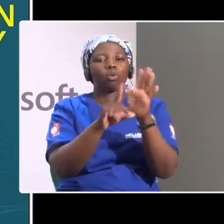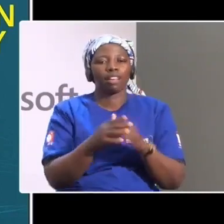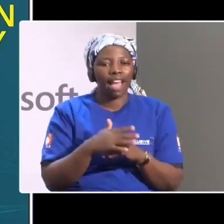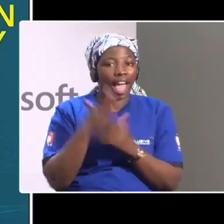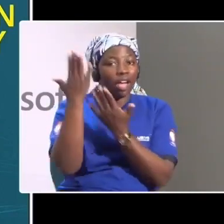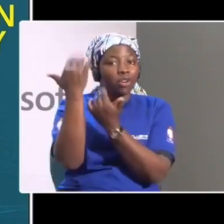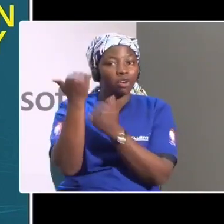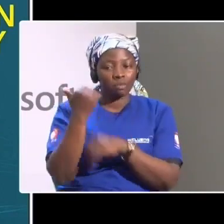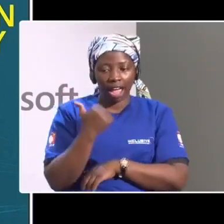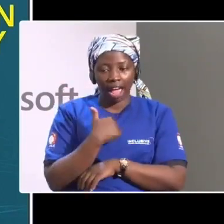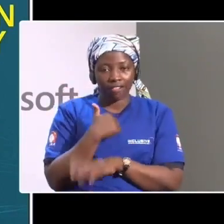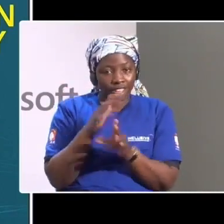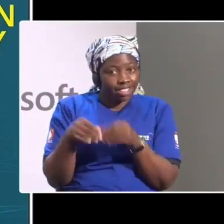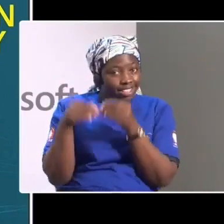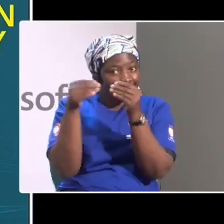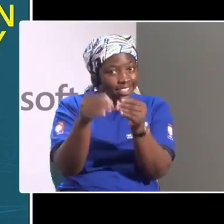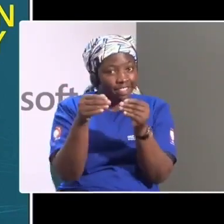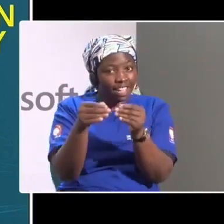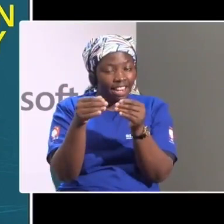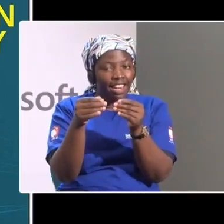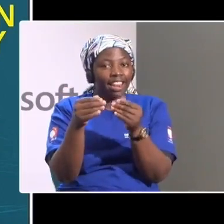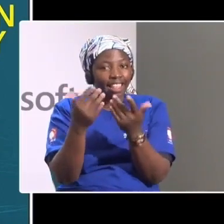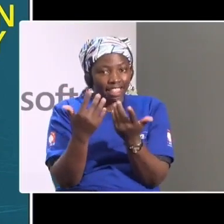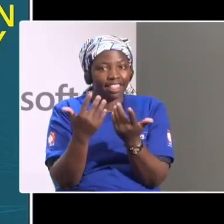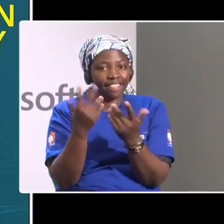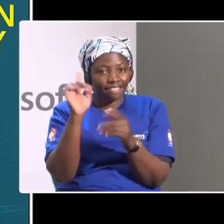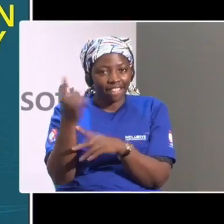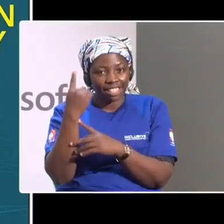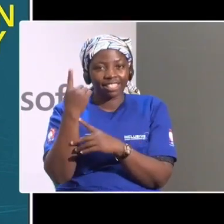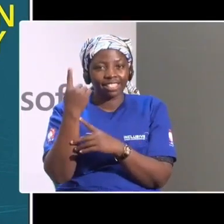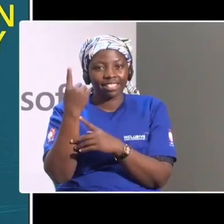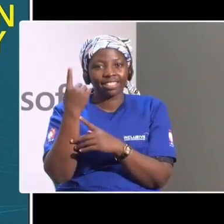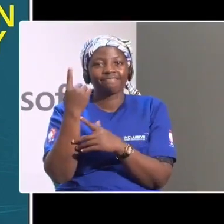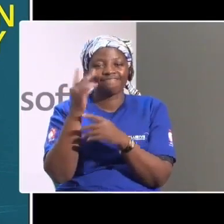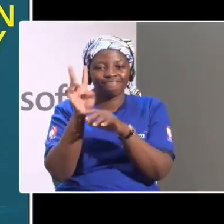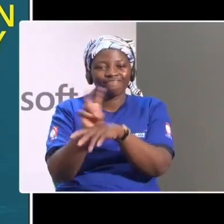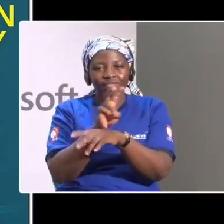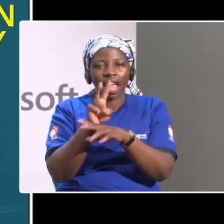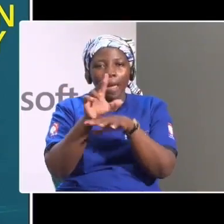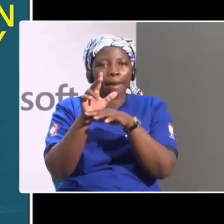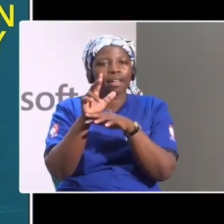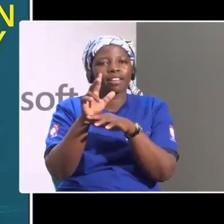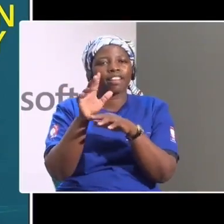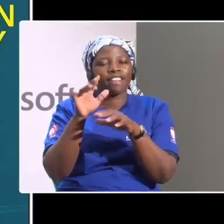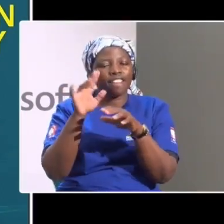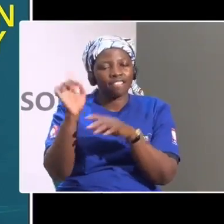have provided with a first overview of what we're doing with the